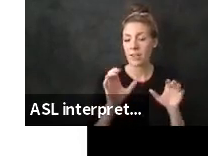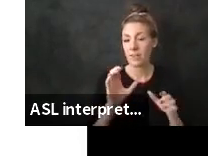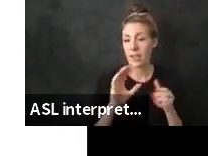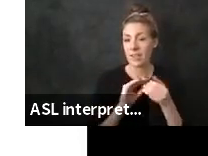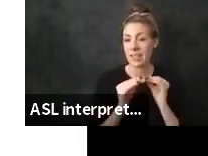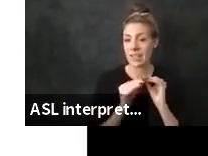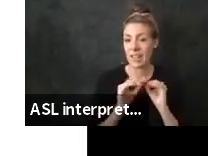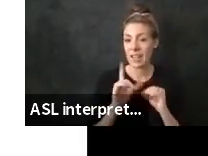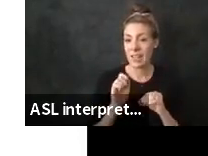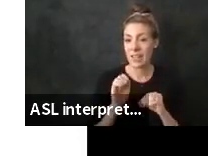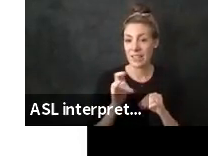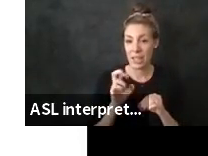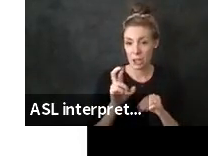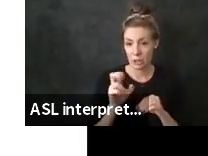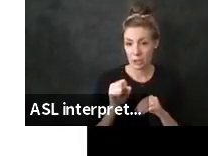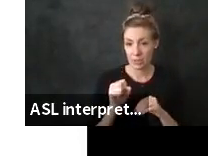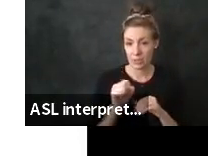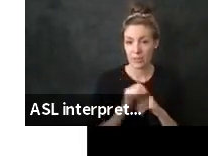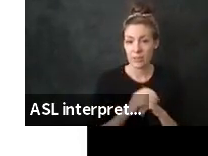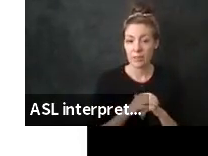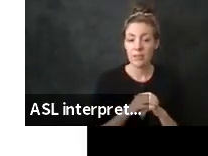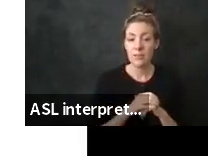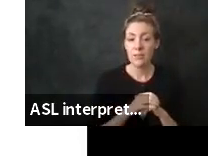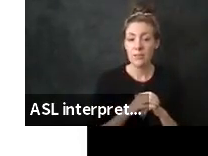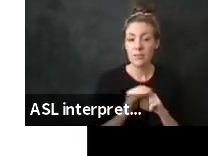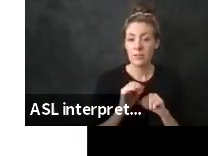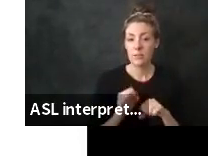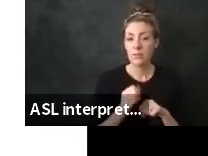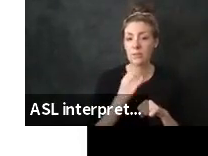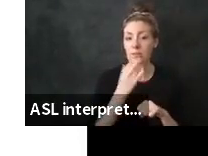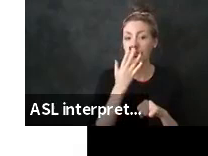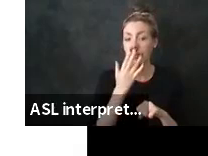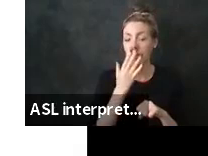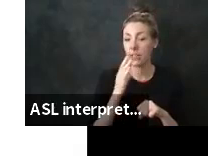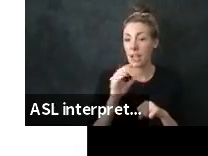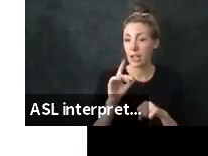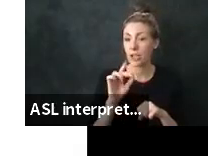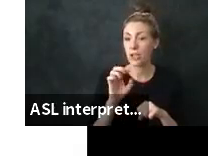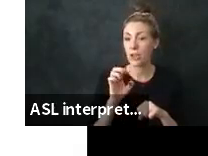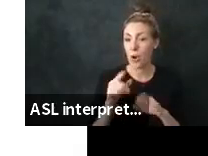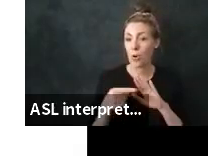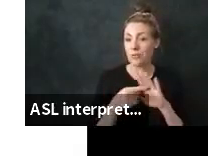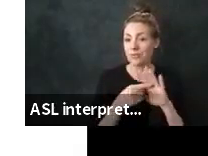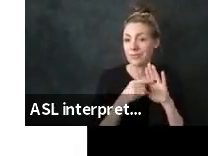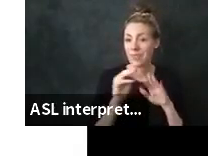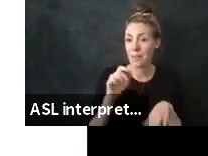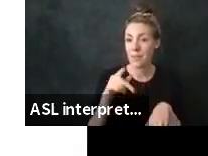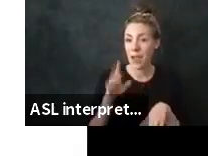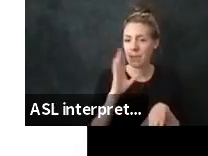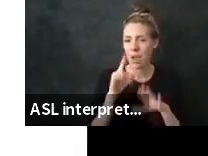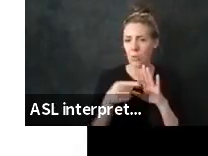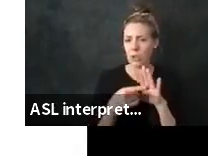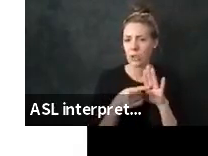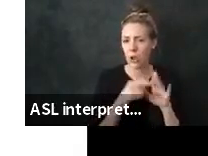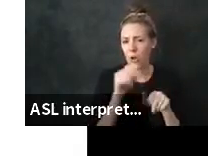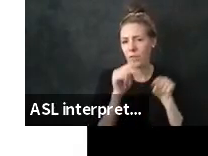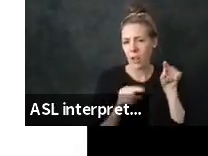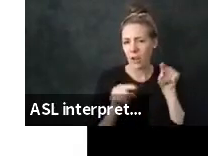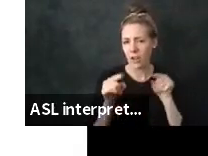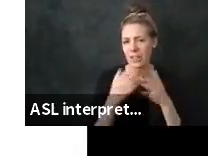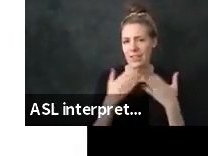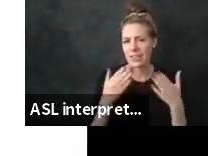the existing districts. And then you can color code, you can bring up a thematic map that would show various things about the